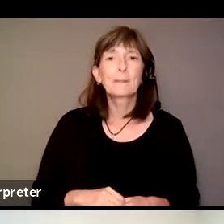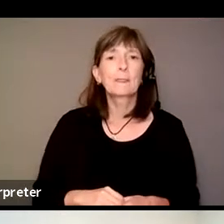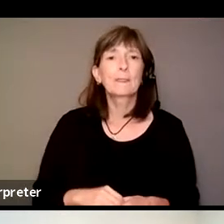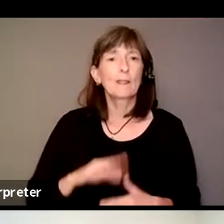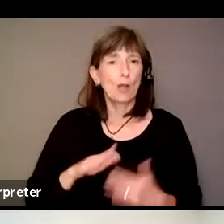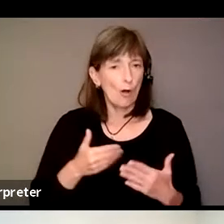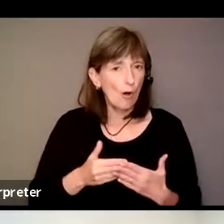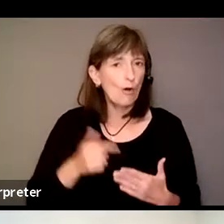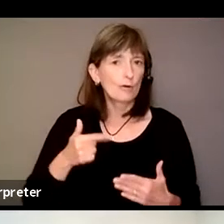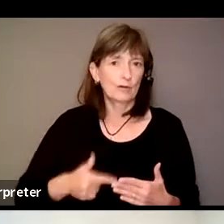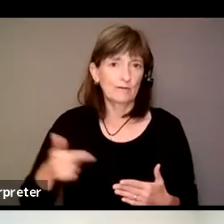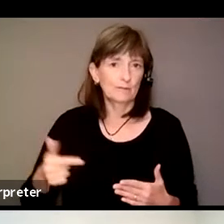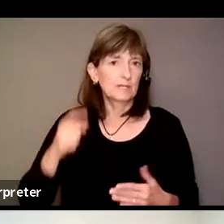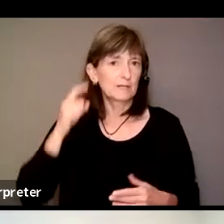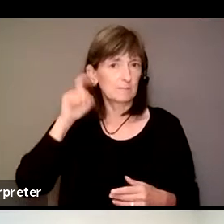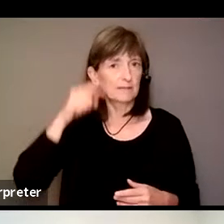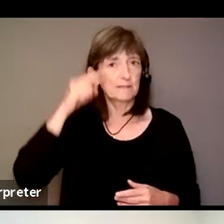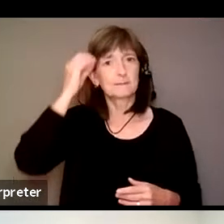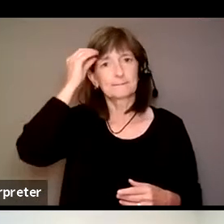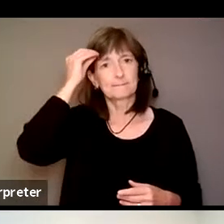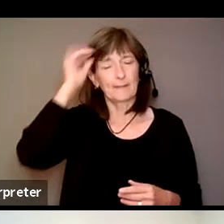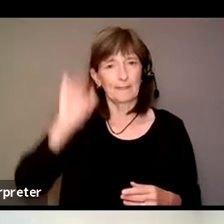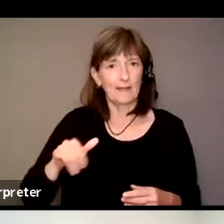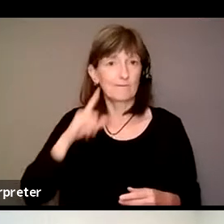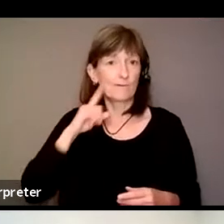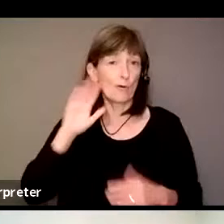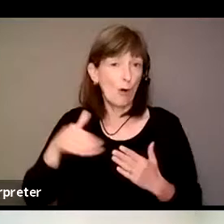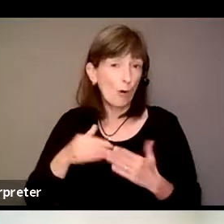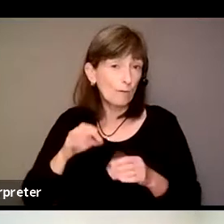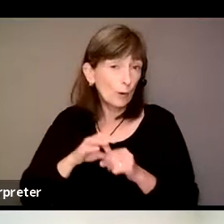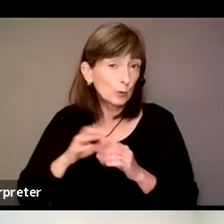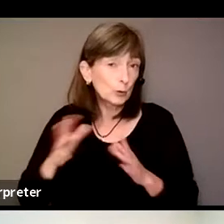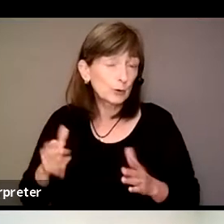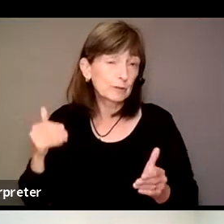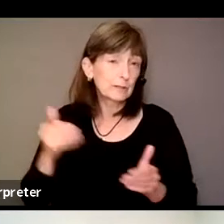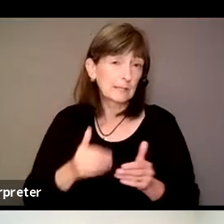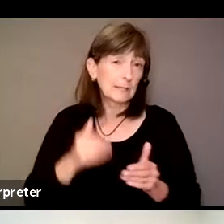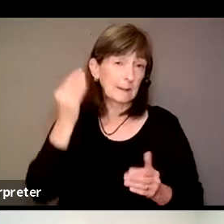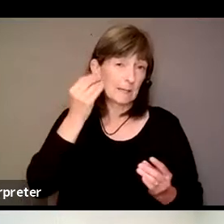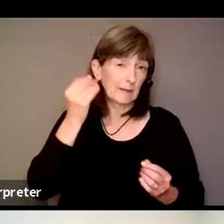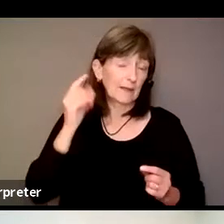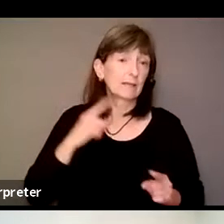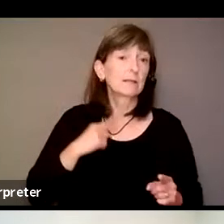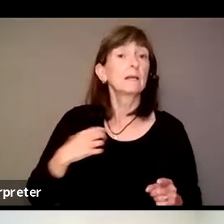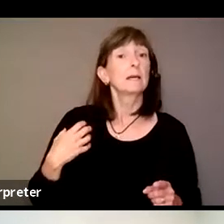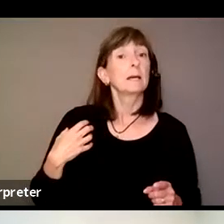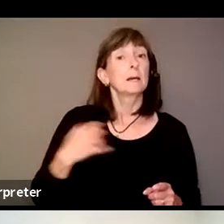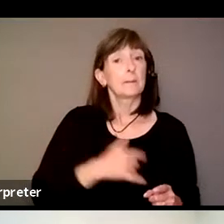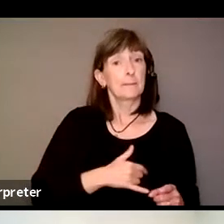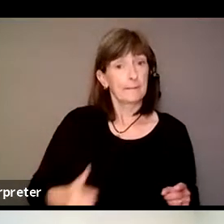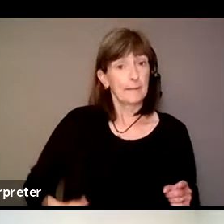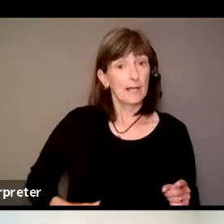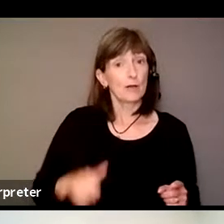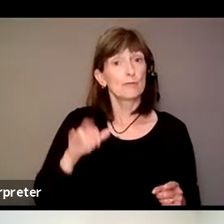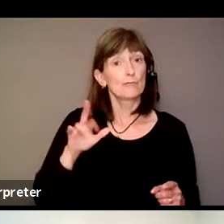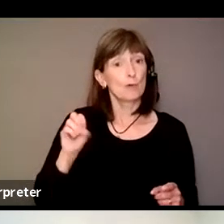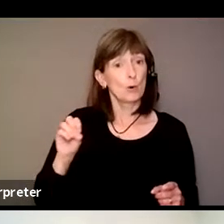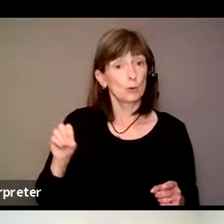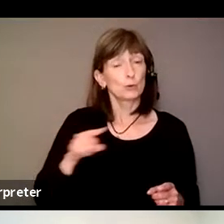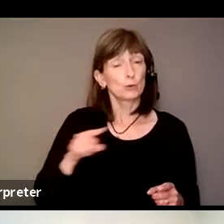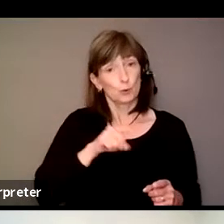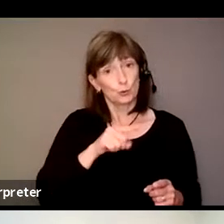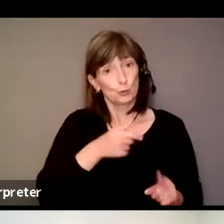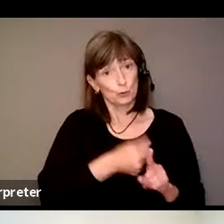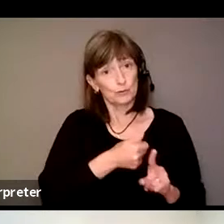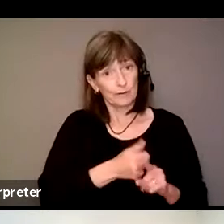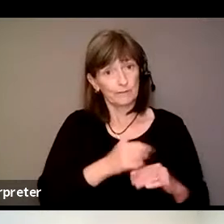candidates and voters alike as we move into the next round of elections. Mayor Rose, as an Indigenous mayor, what work is happening and what